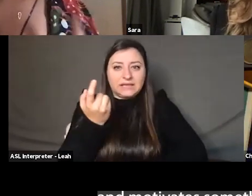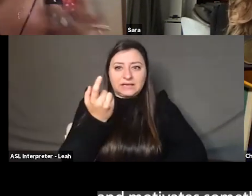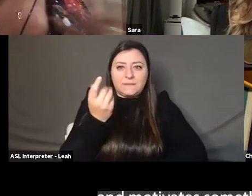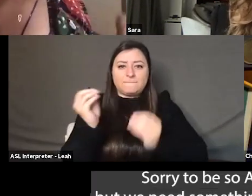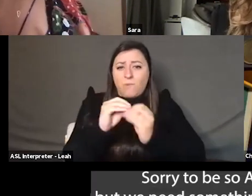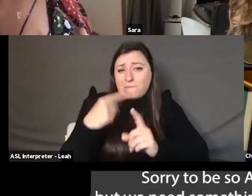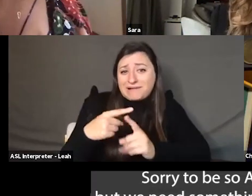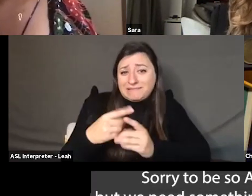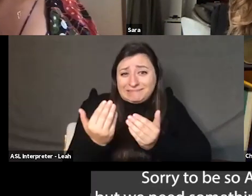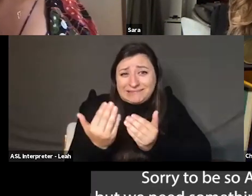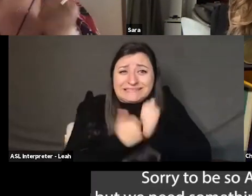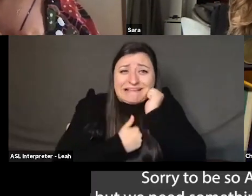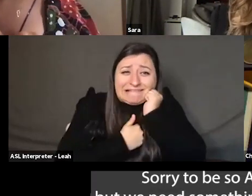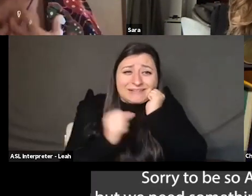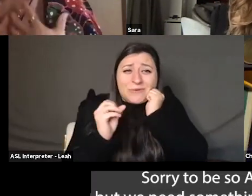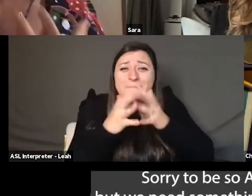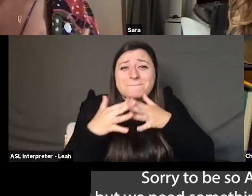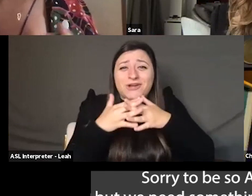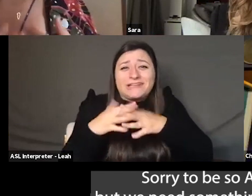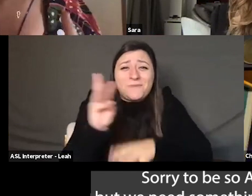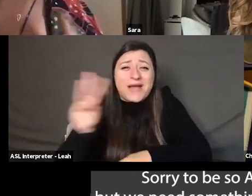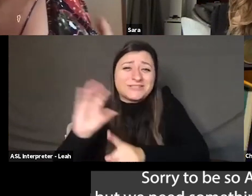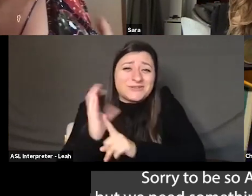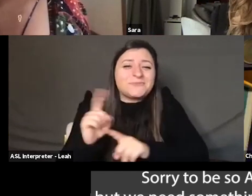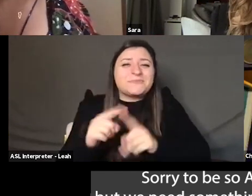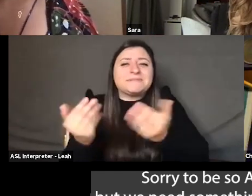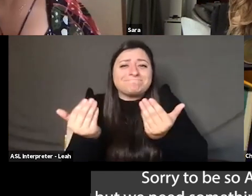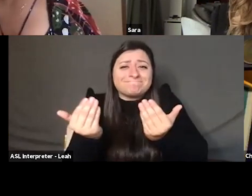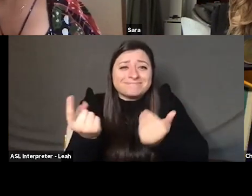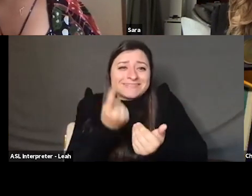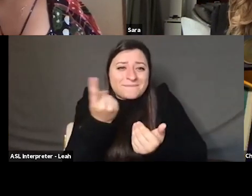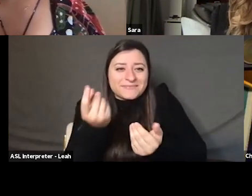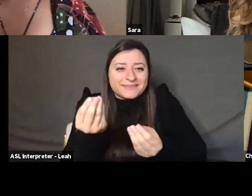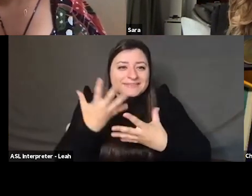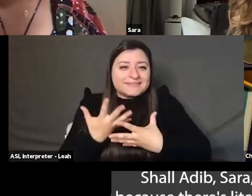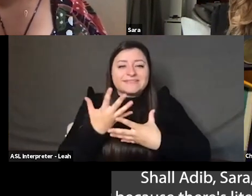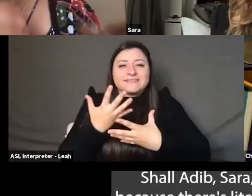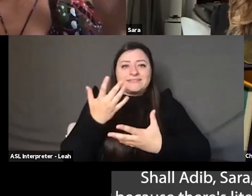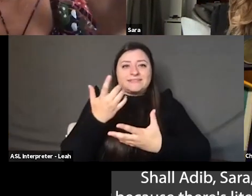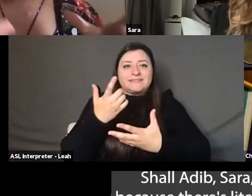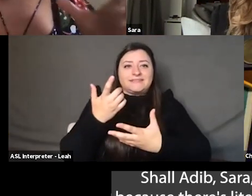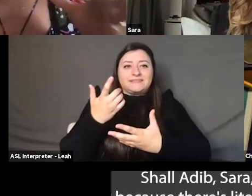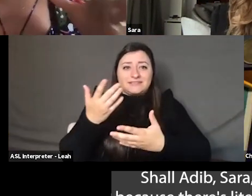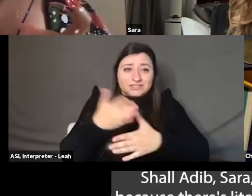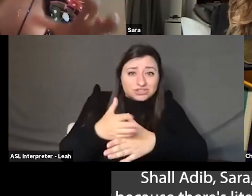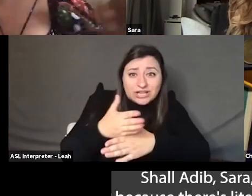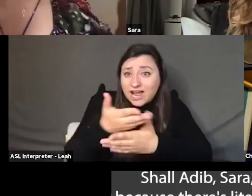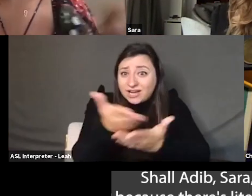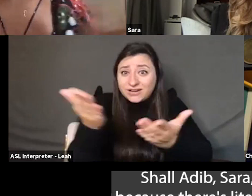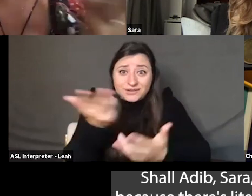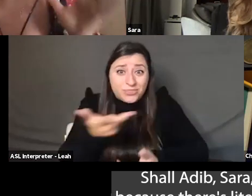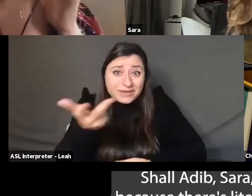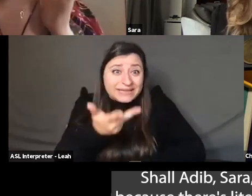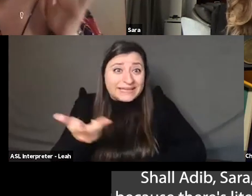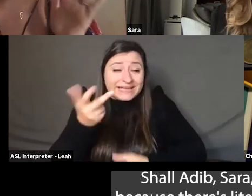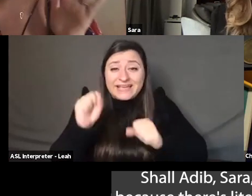more positive? Sorry to be so Americanized, but yeah, we need something to keep on going. Charles, Adib, Sarah,